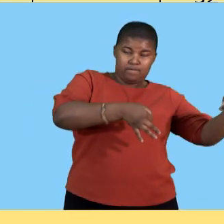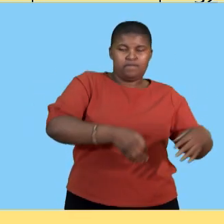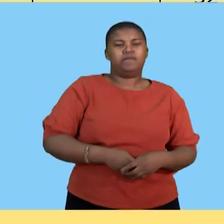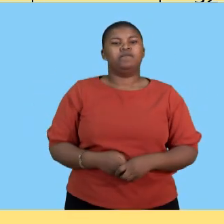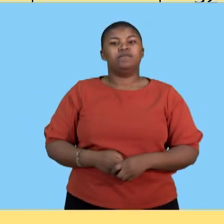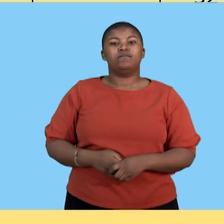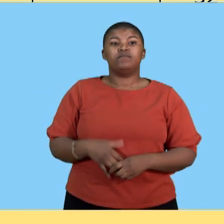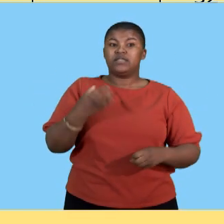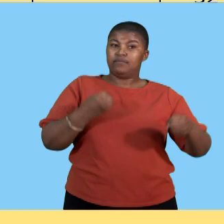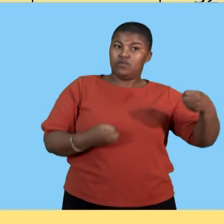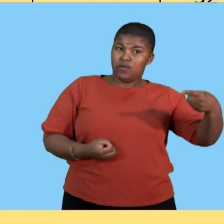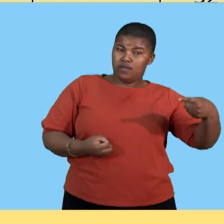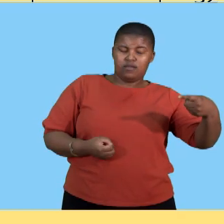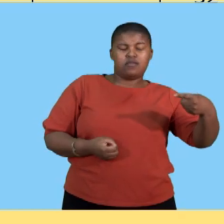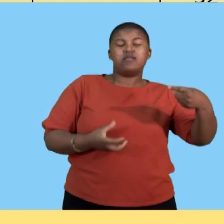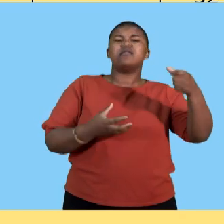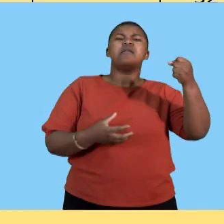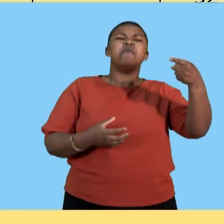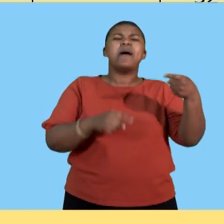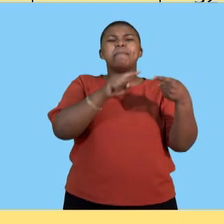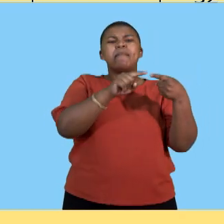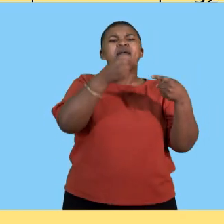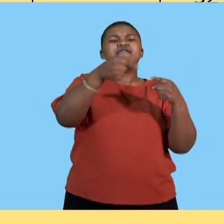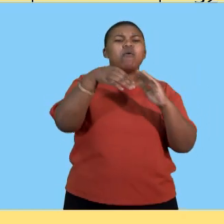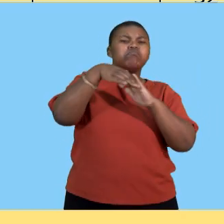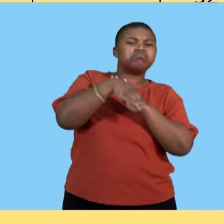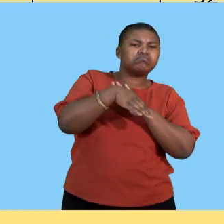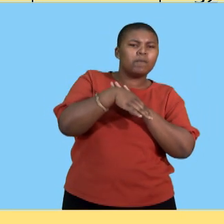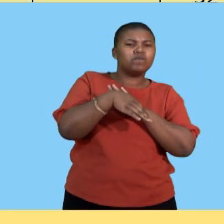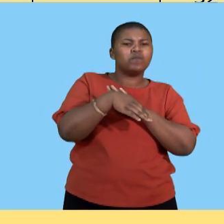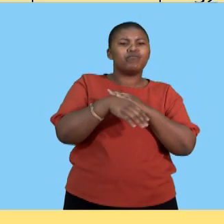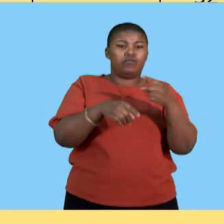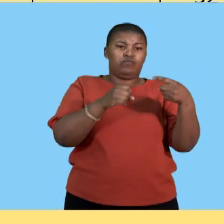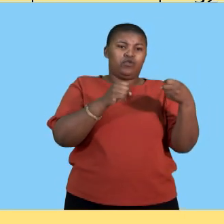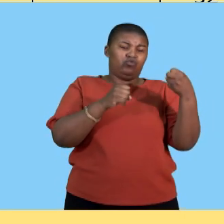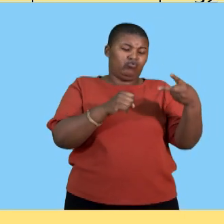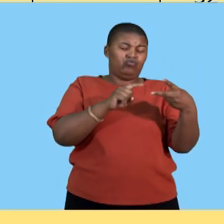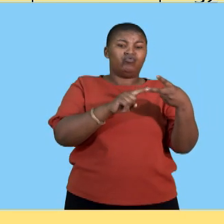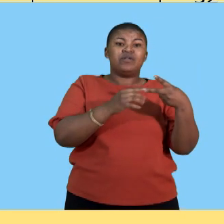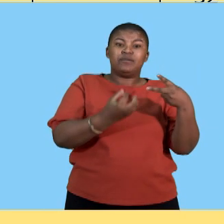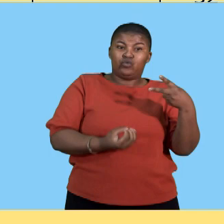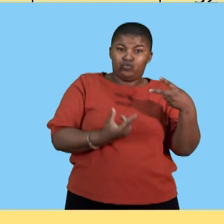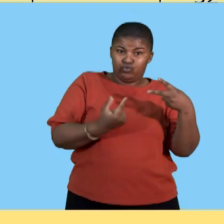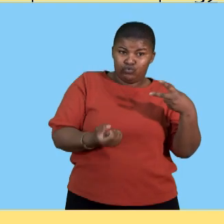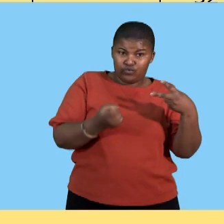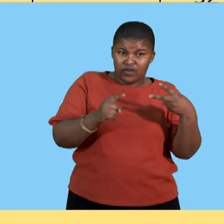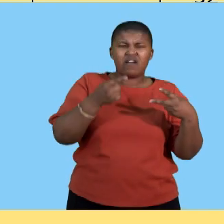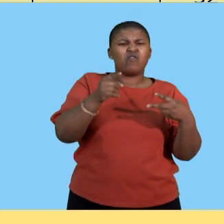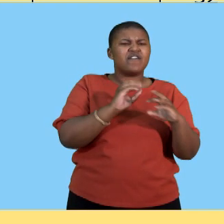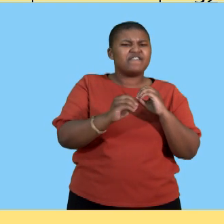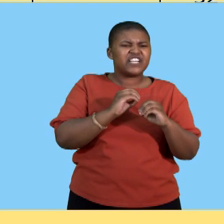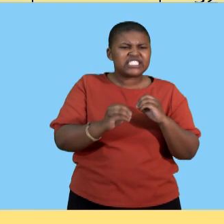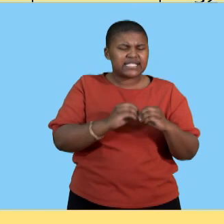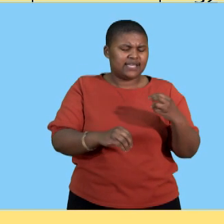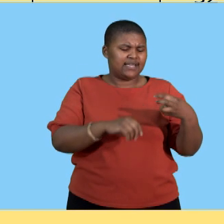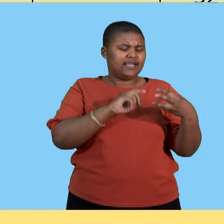will do adjustment number 1, which is a calculation for depreciation. We'll also do adjustment number 2, which is to